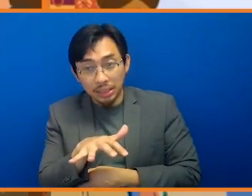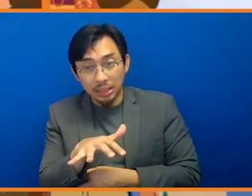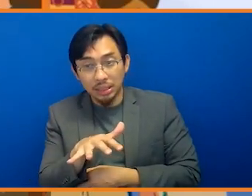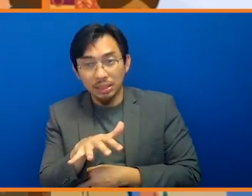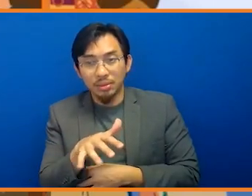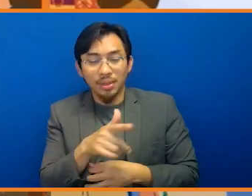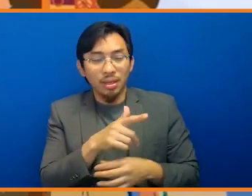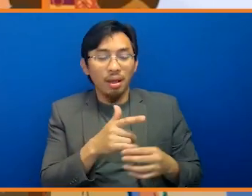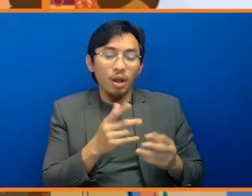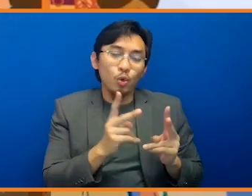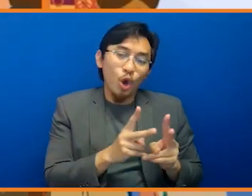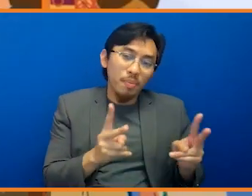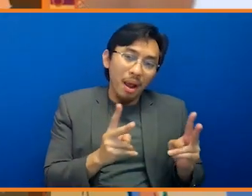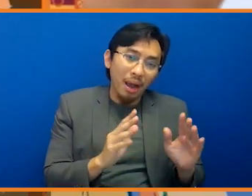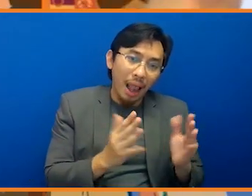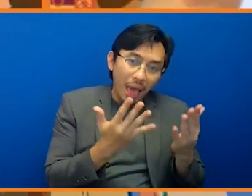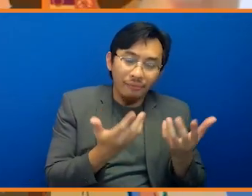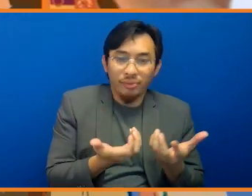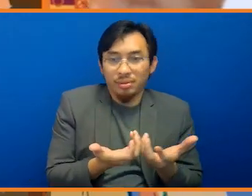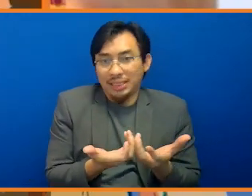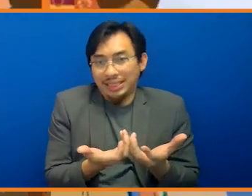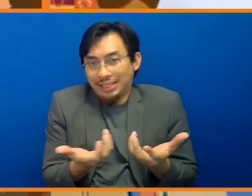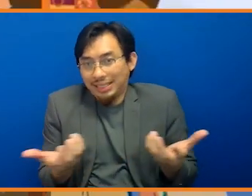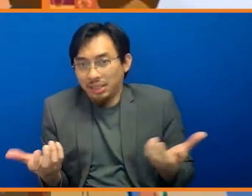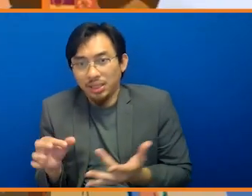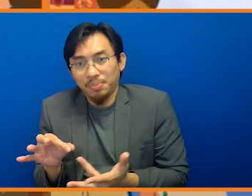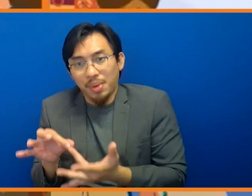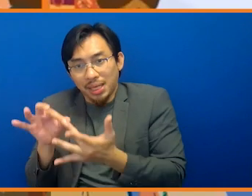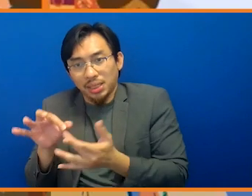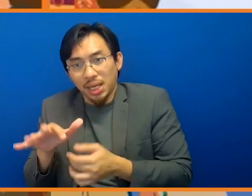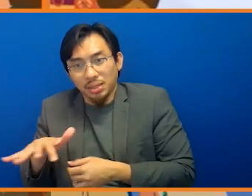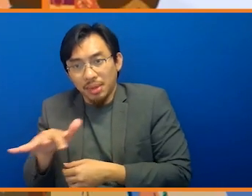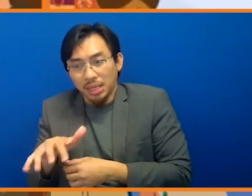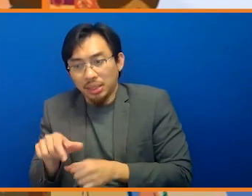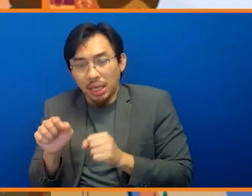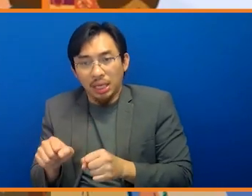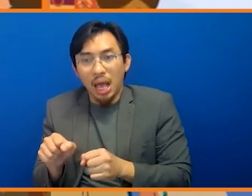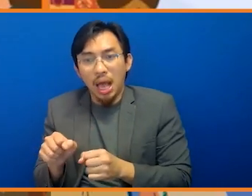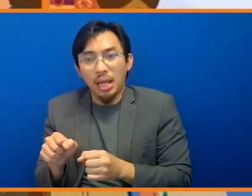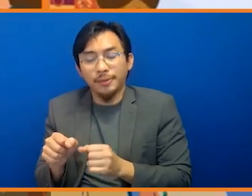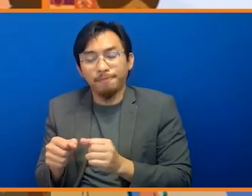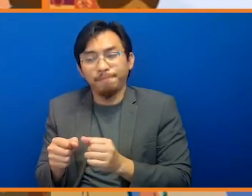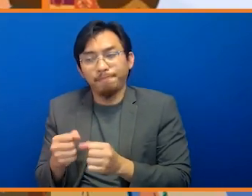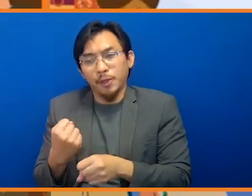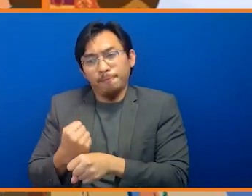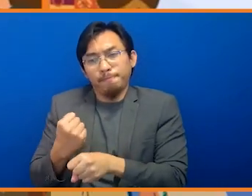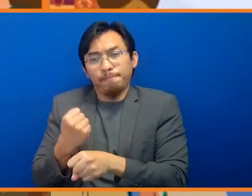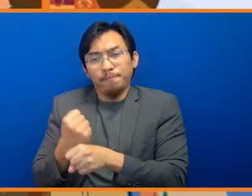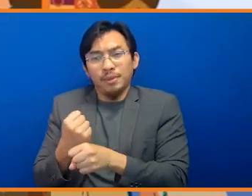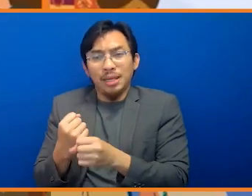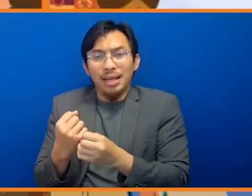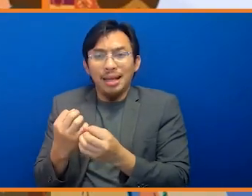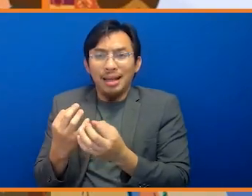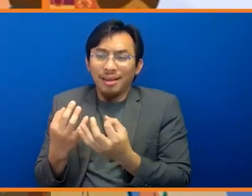from the ordinary life, and the space can be designed